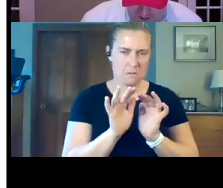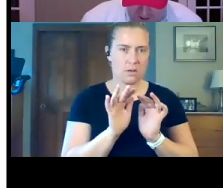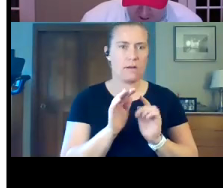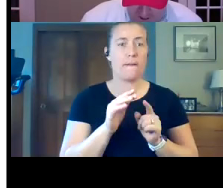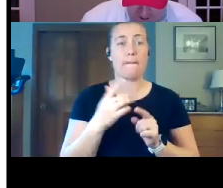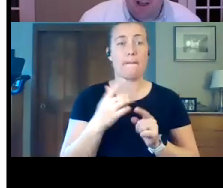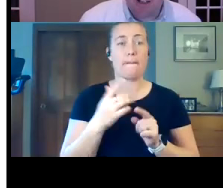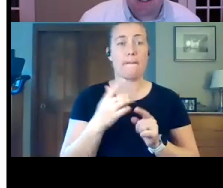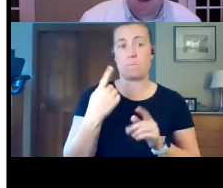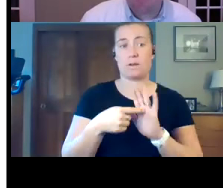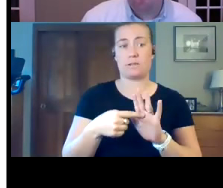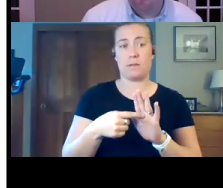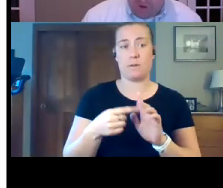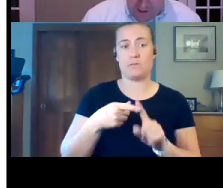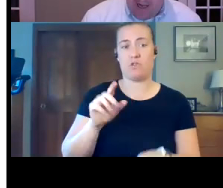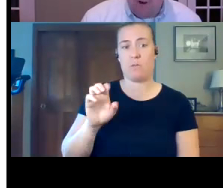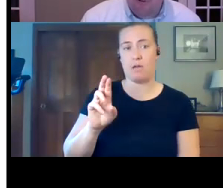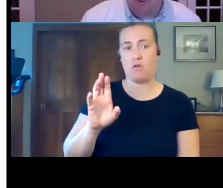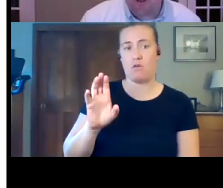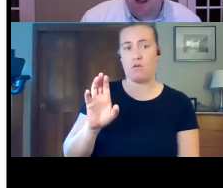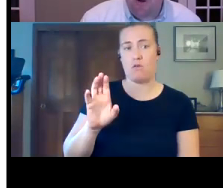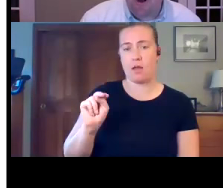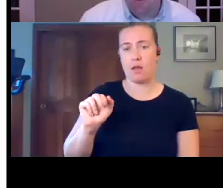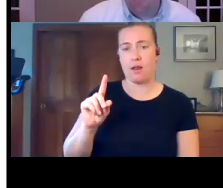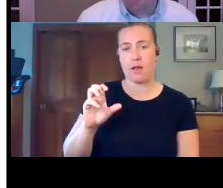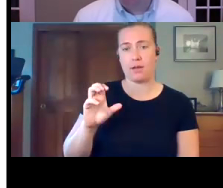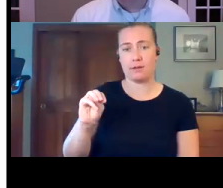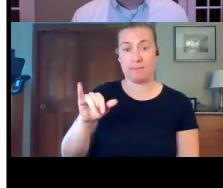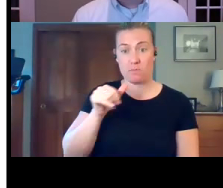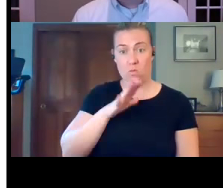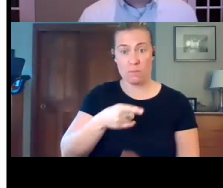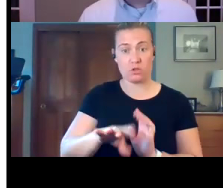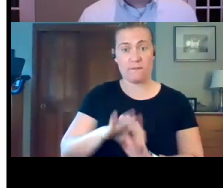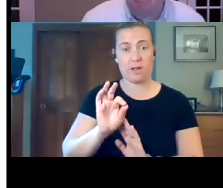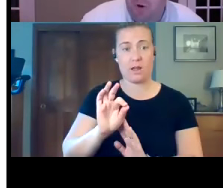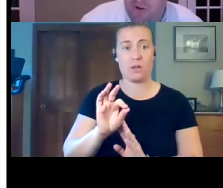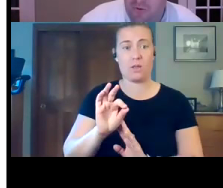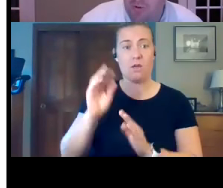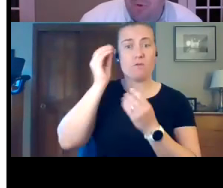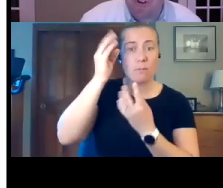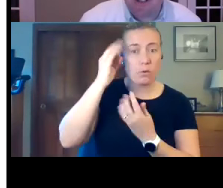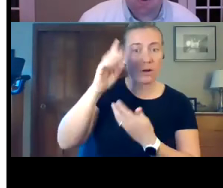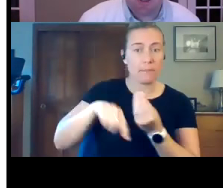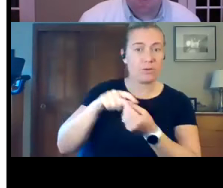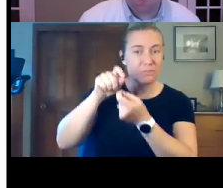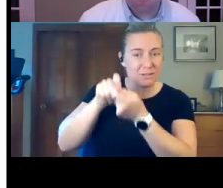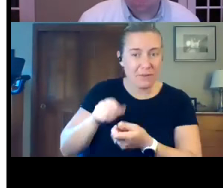Nadeem in a systematic review of learning collaboratives, where she found that reporting on specific components